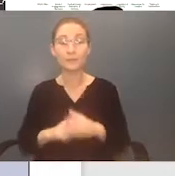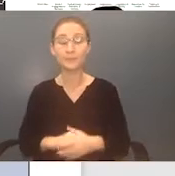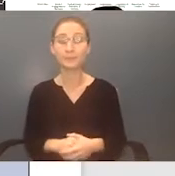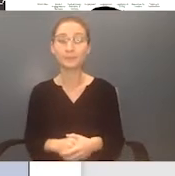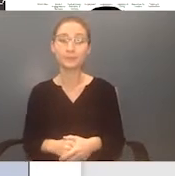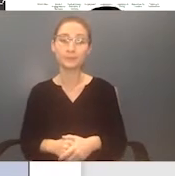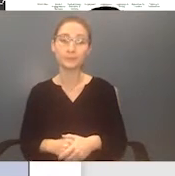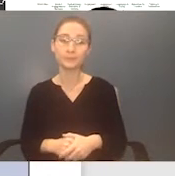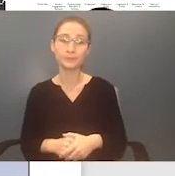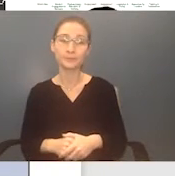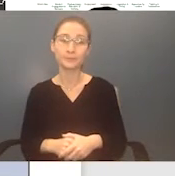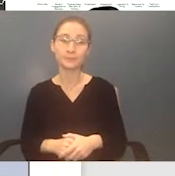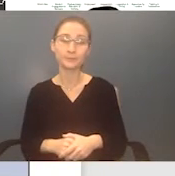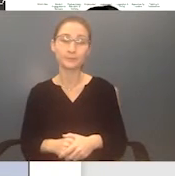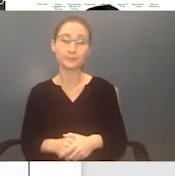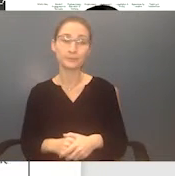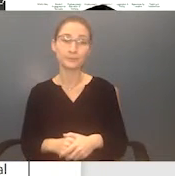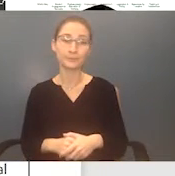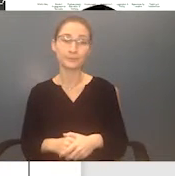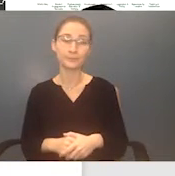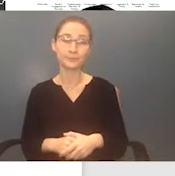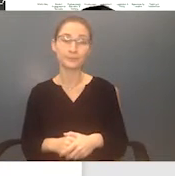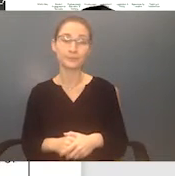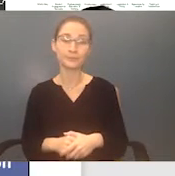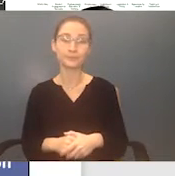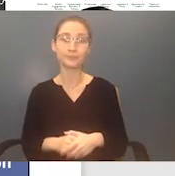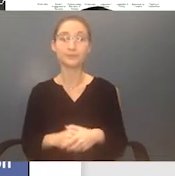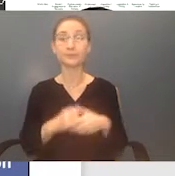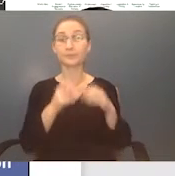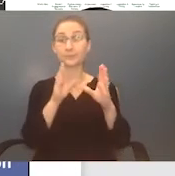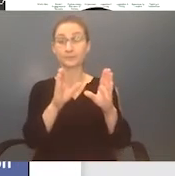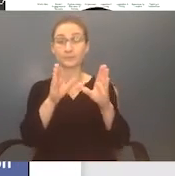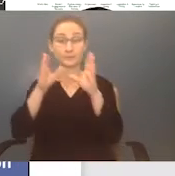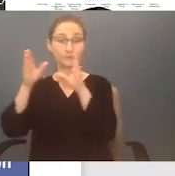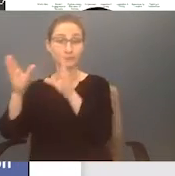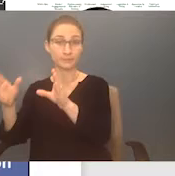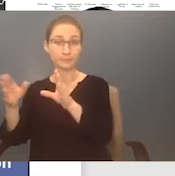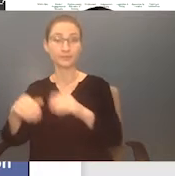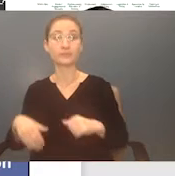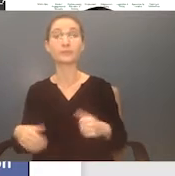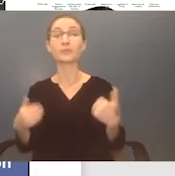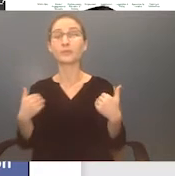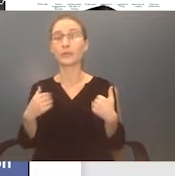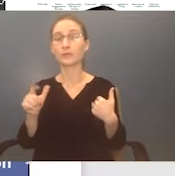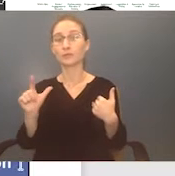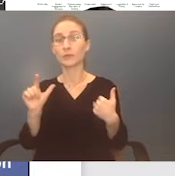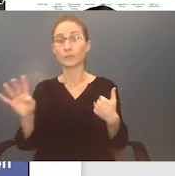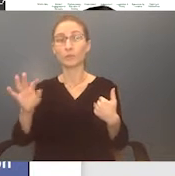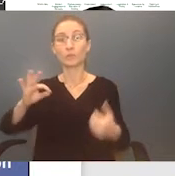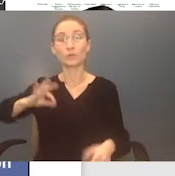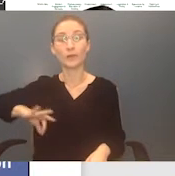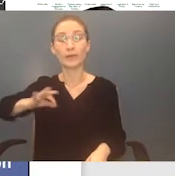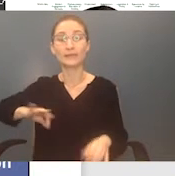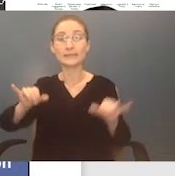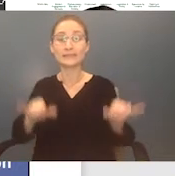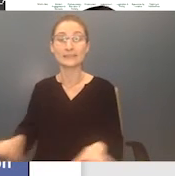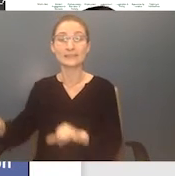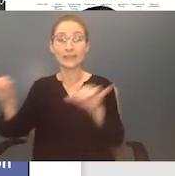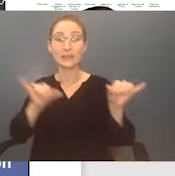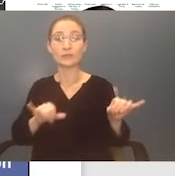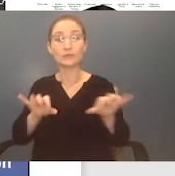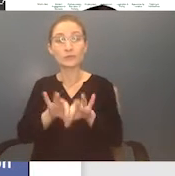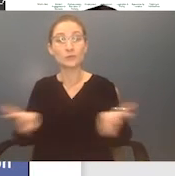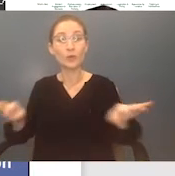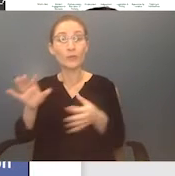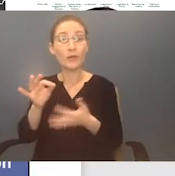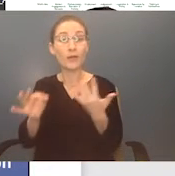the electives and other things here. And then there's also the 24 credit standard diploma option via